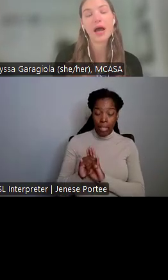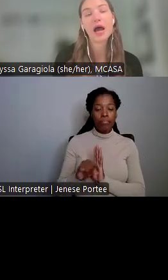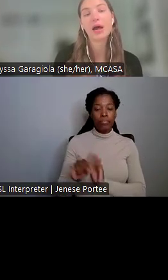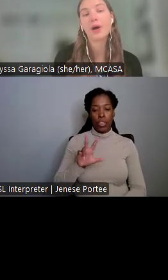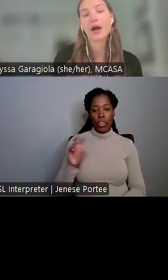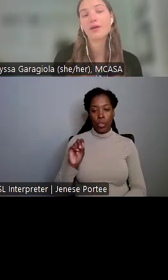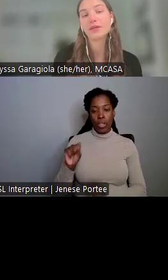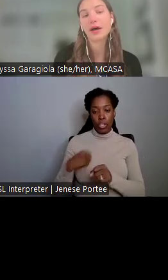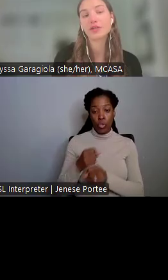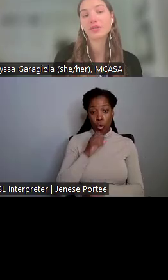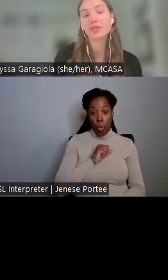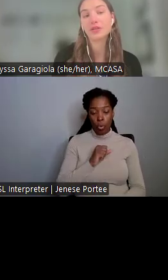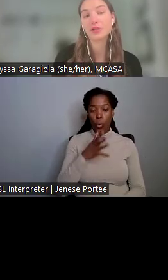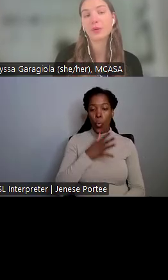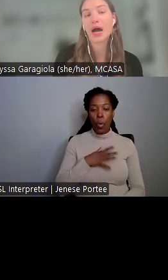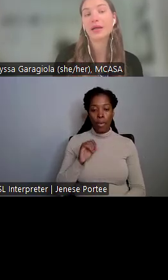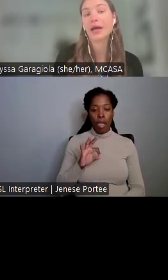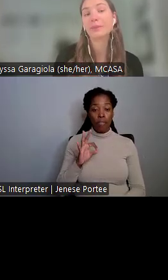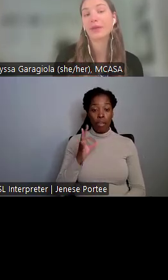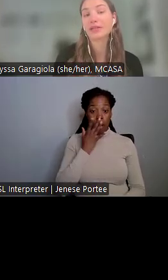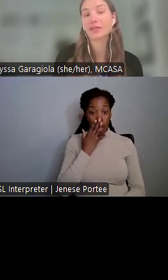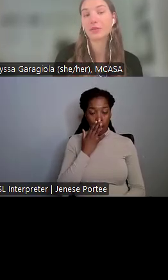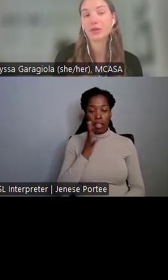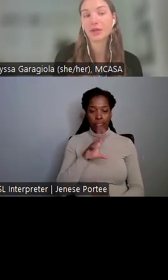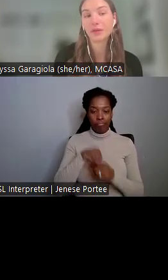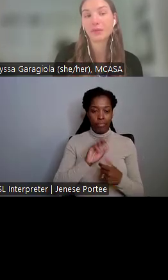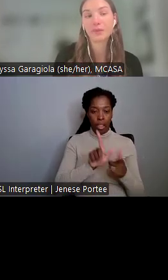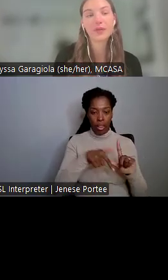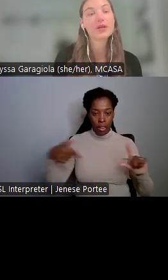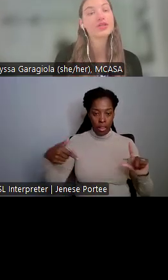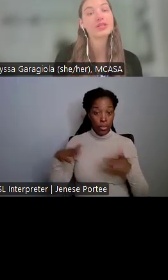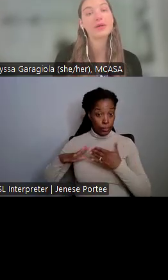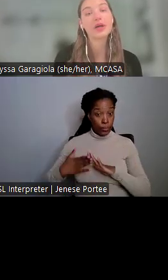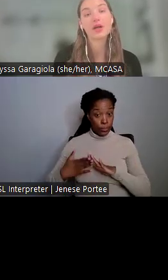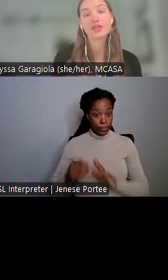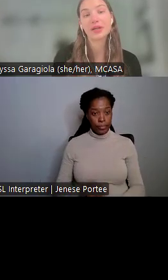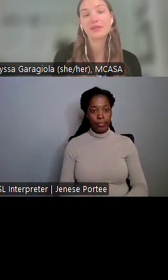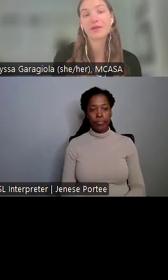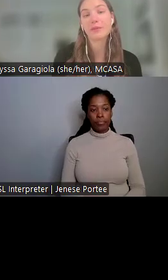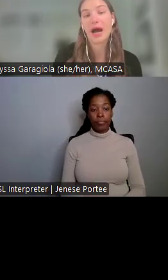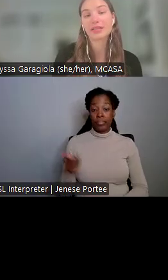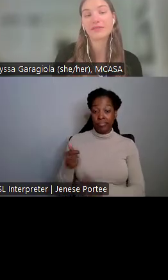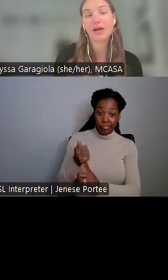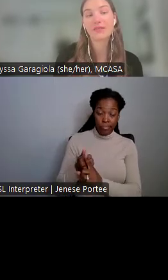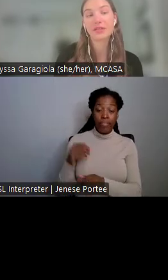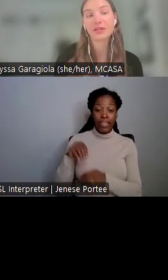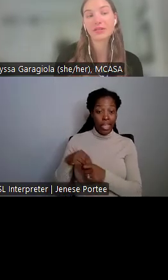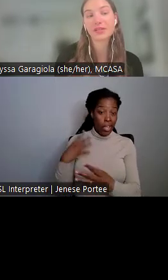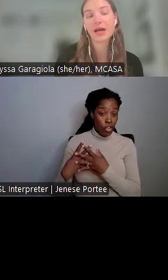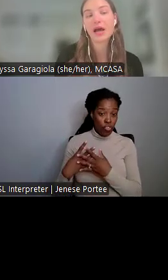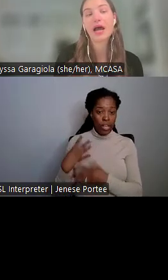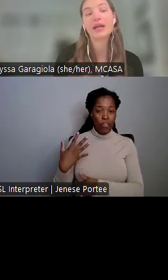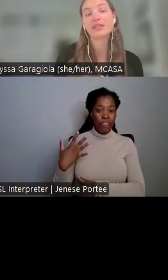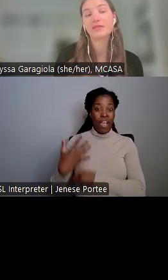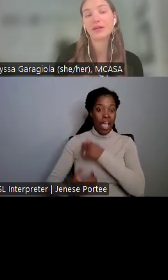color and part of the LGBTQIA+ community. She has been incarcerated for the past 5